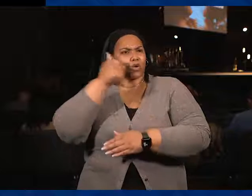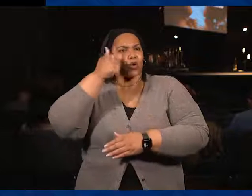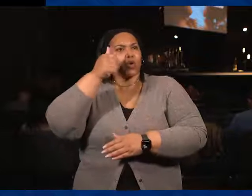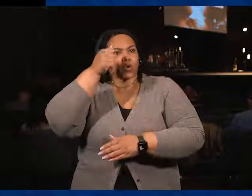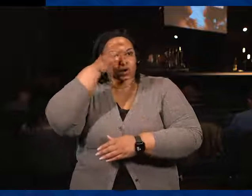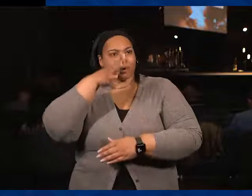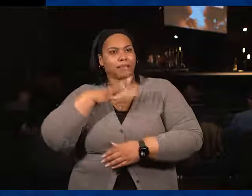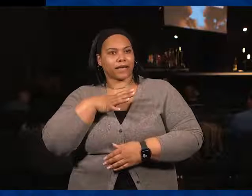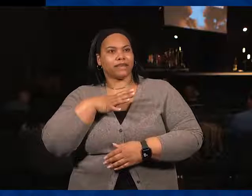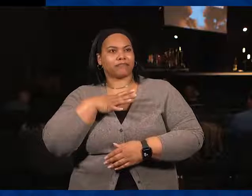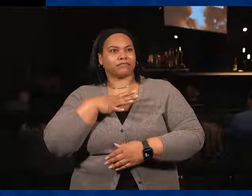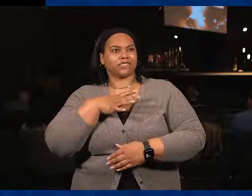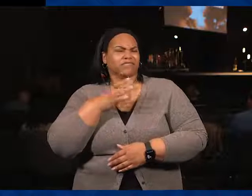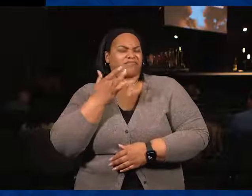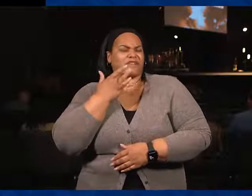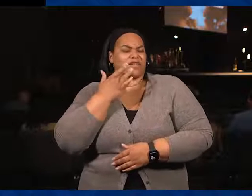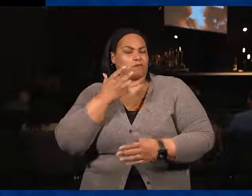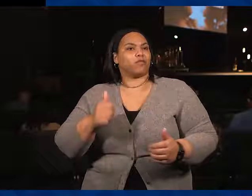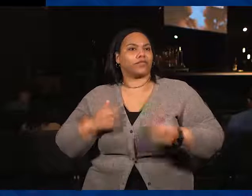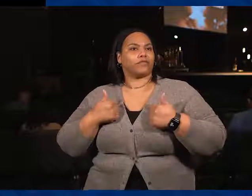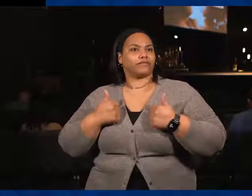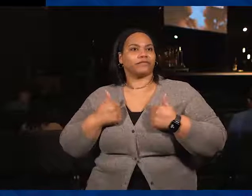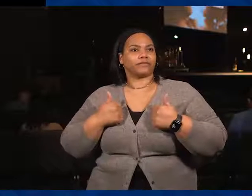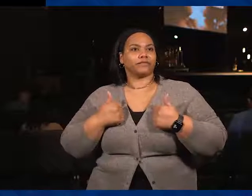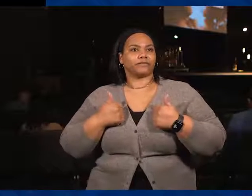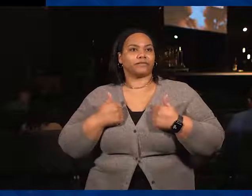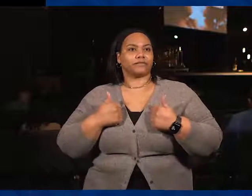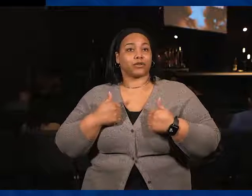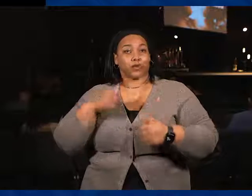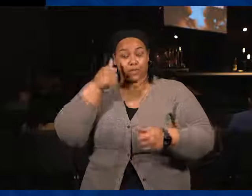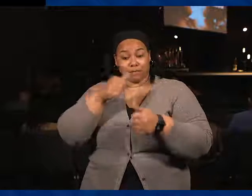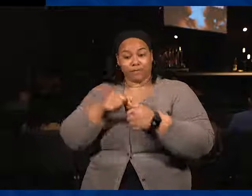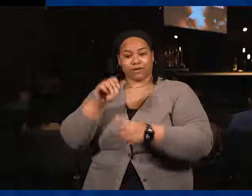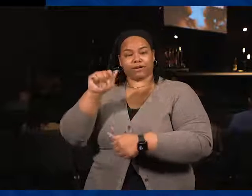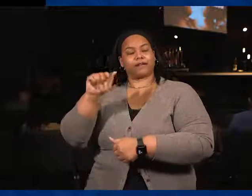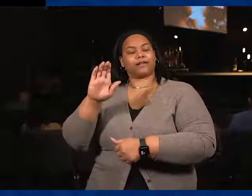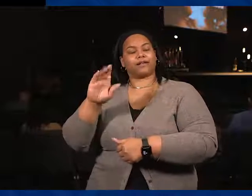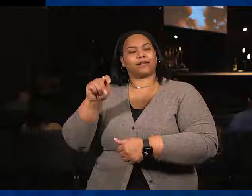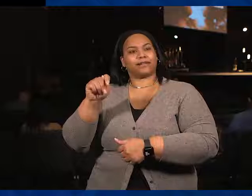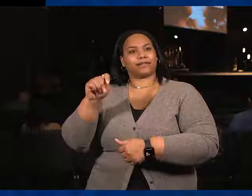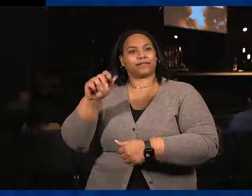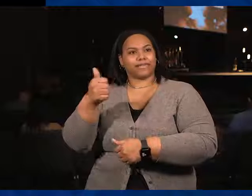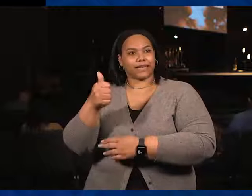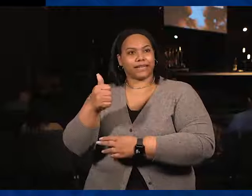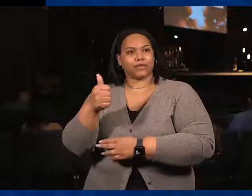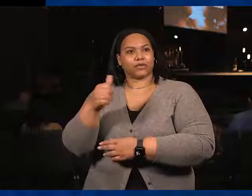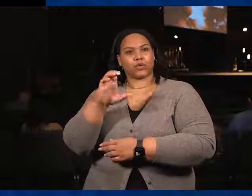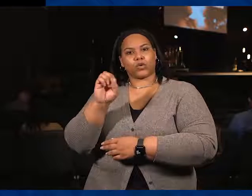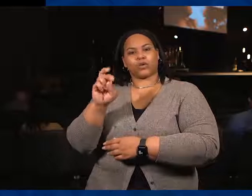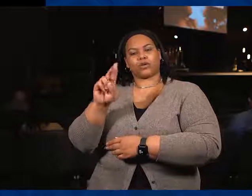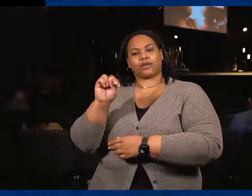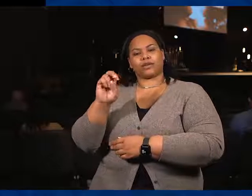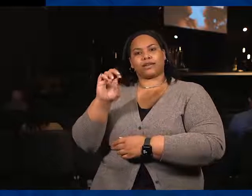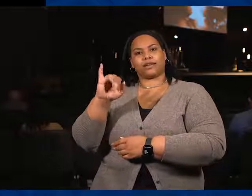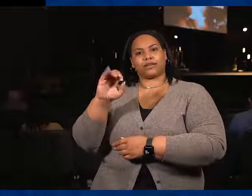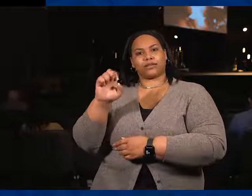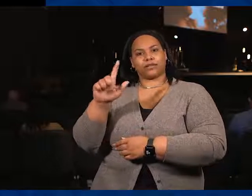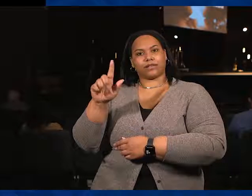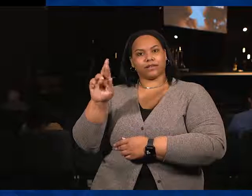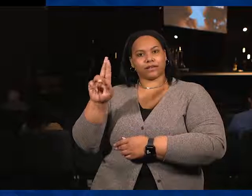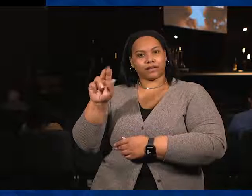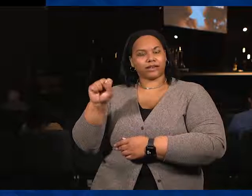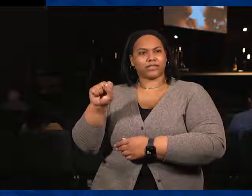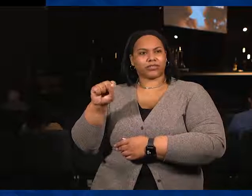perceived in a favorable light. You remember in Acts 10, the centurion Cornelius was among the first of